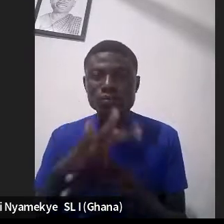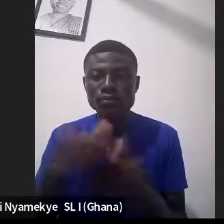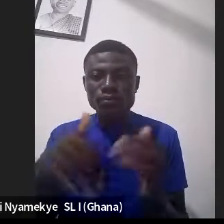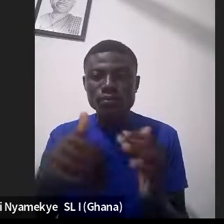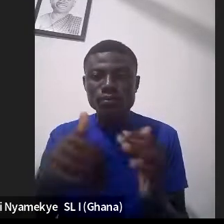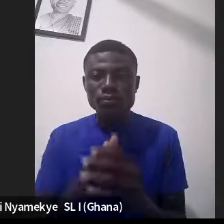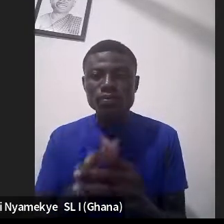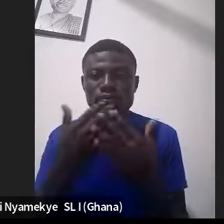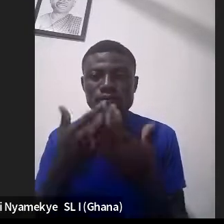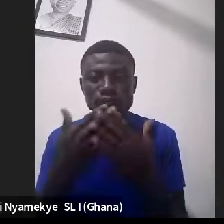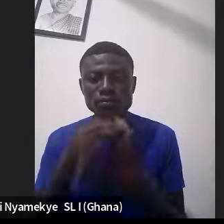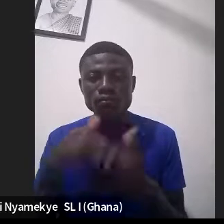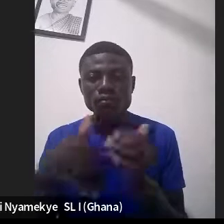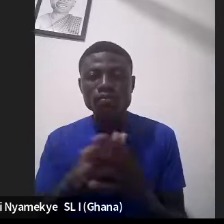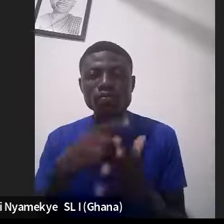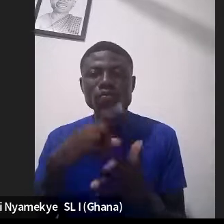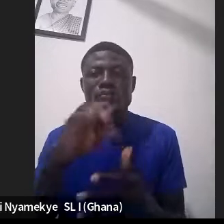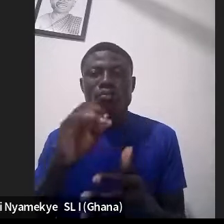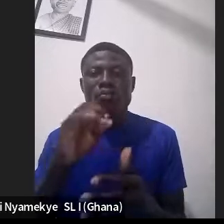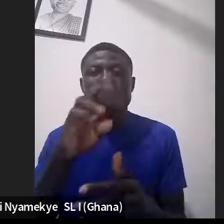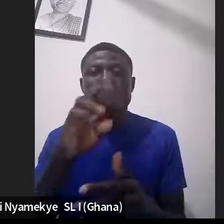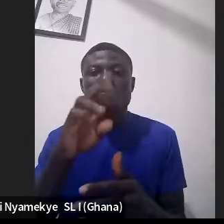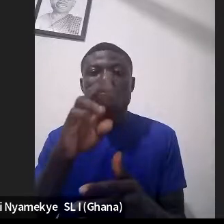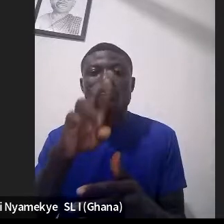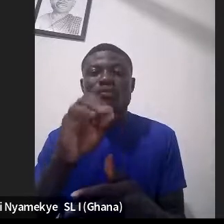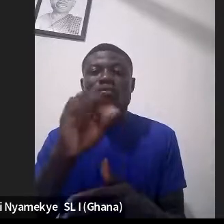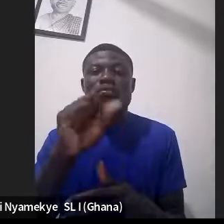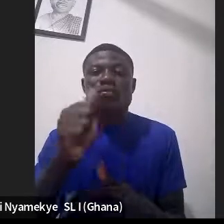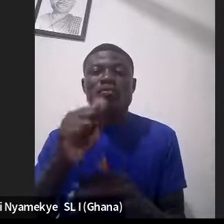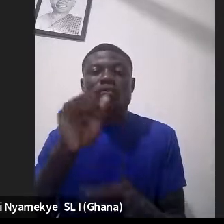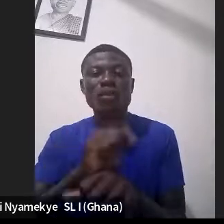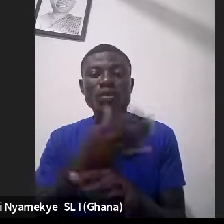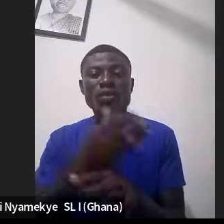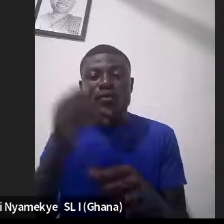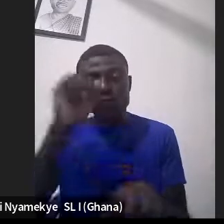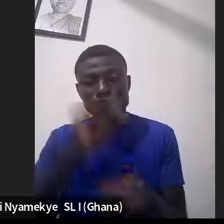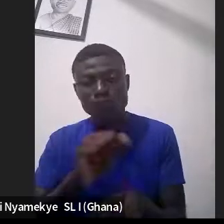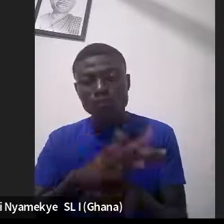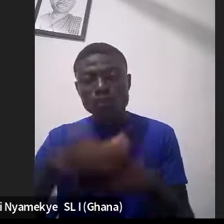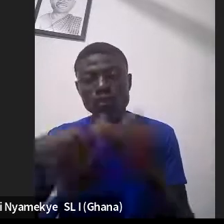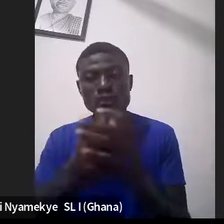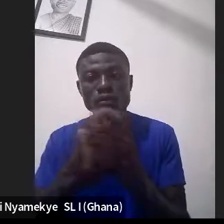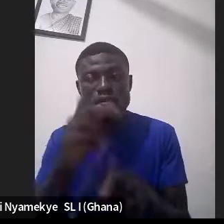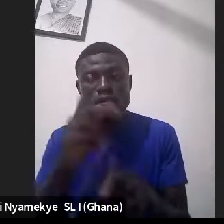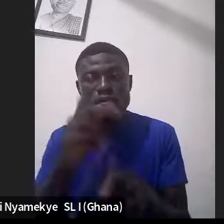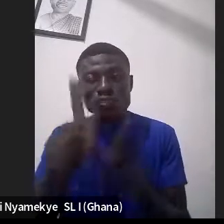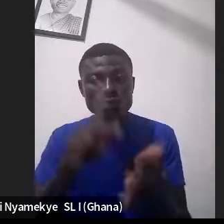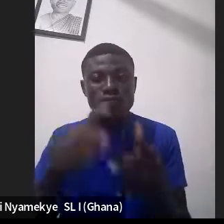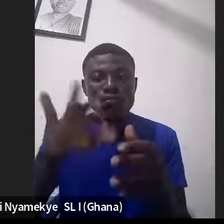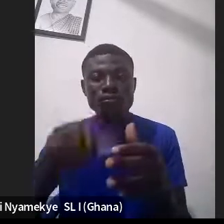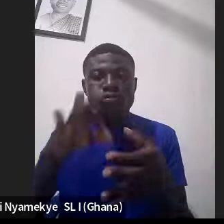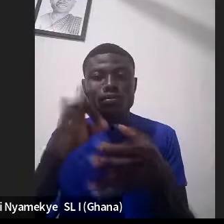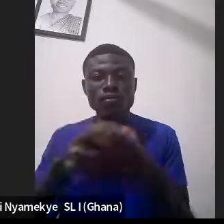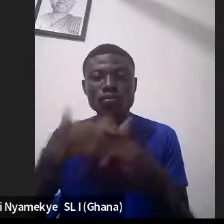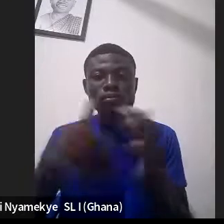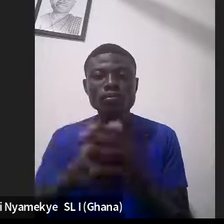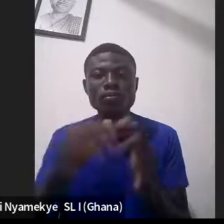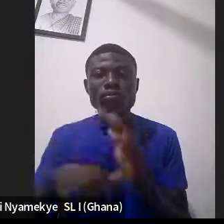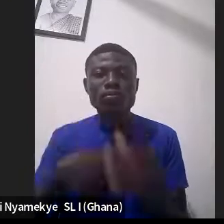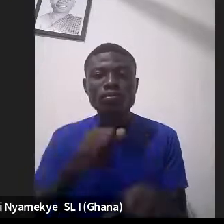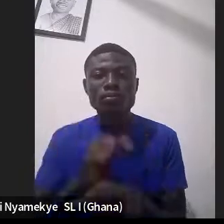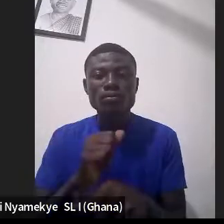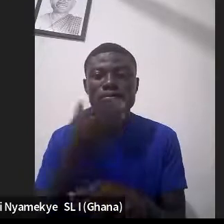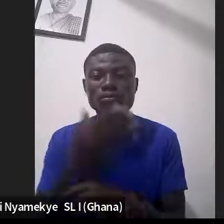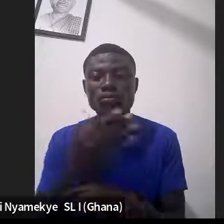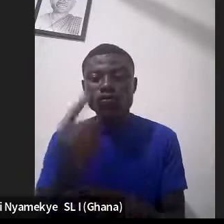Lady Rosa also for putting this together, and to all the people that joined the call tonight. Thank you once